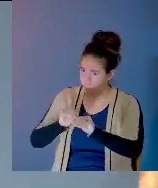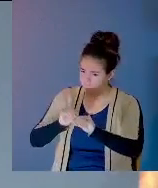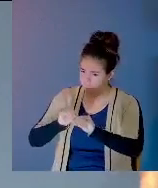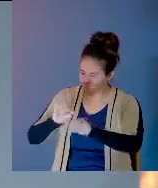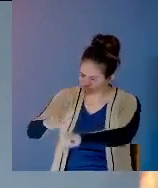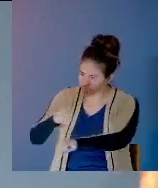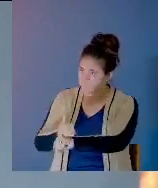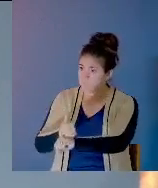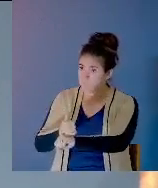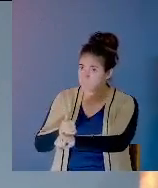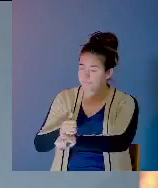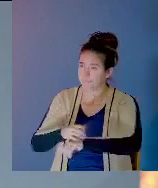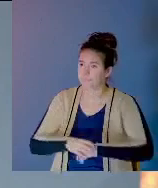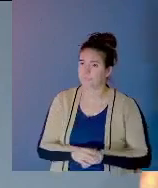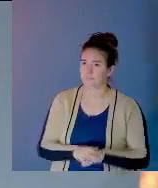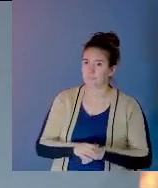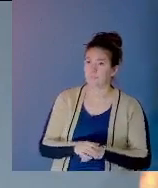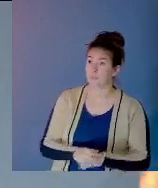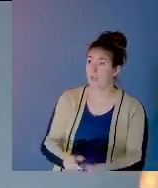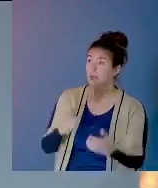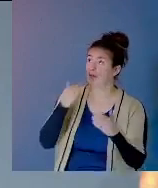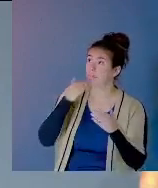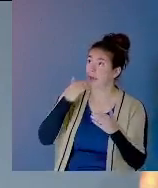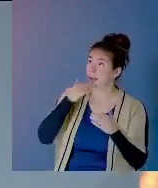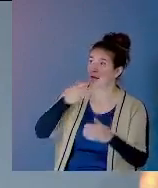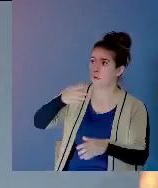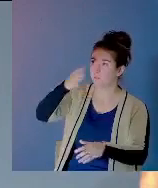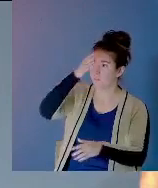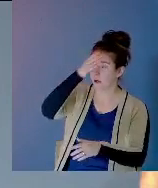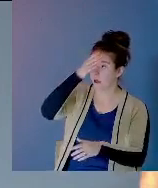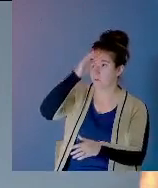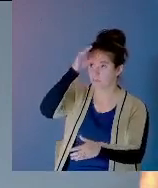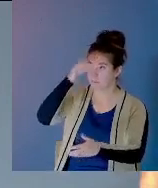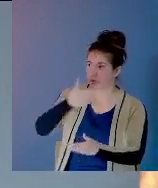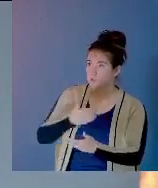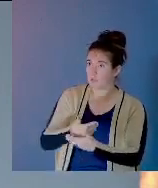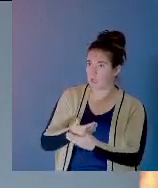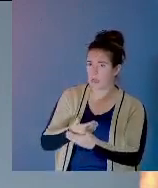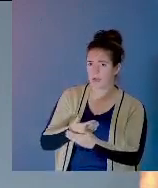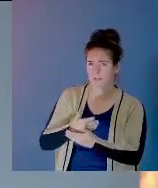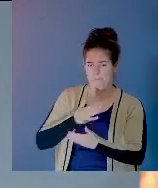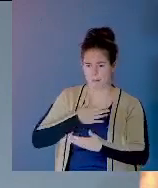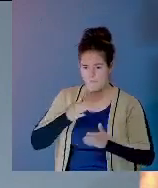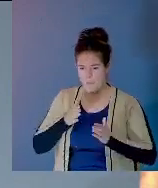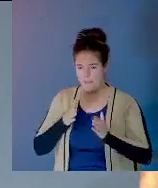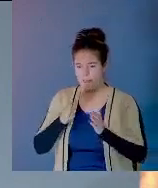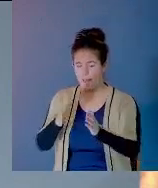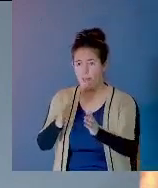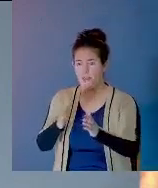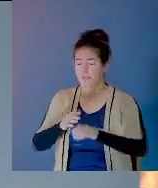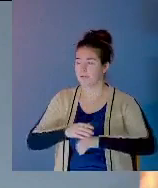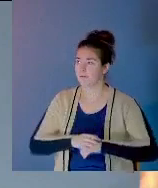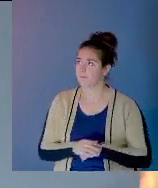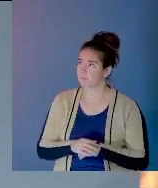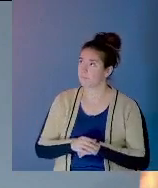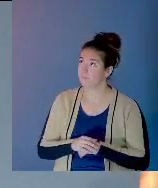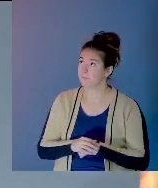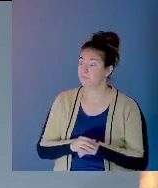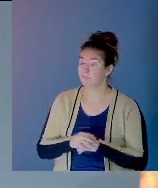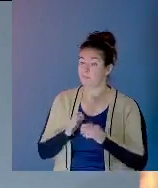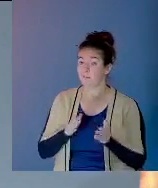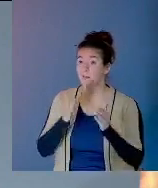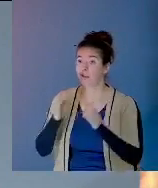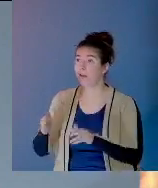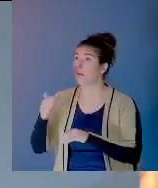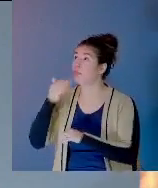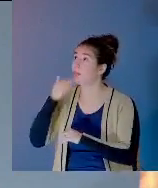lighting the path of life for me in the future. And thank you, Sister